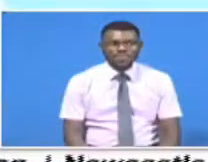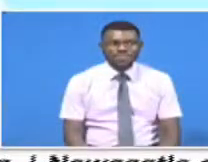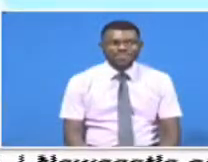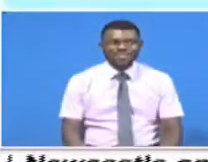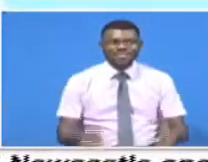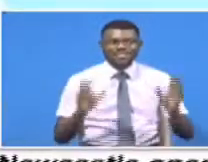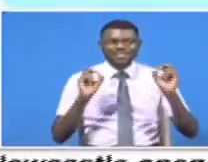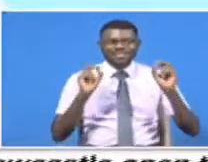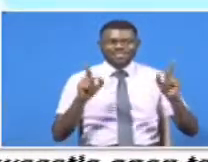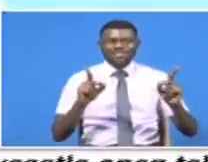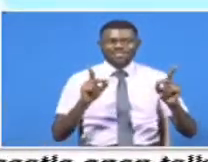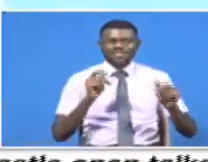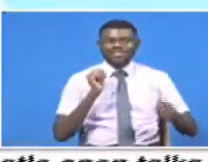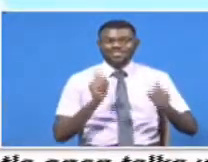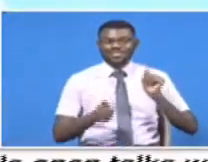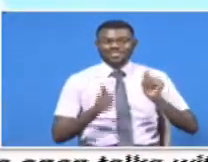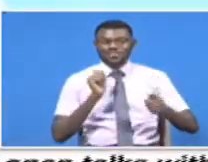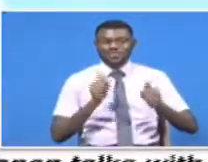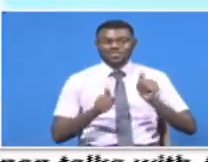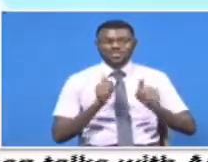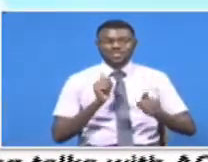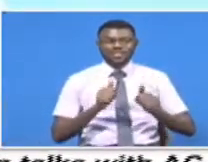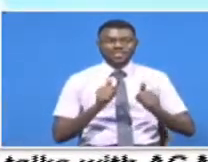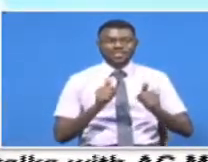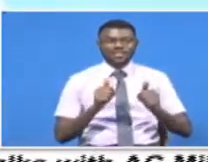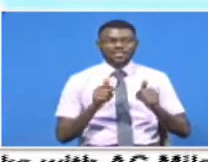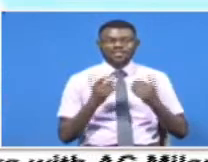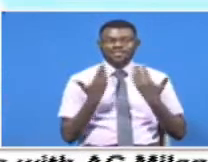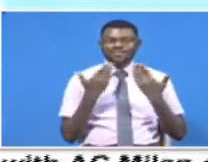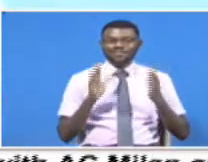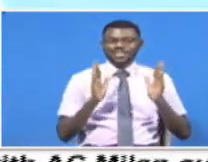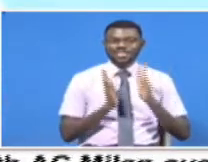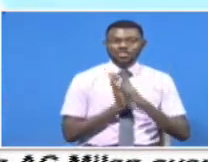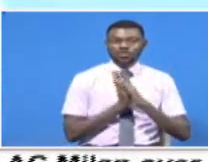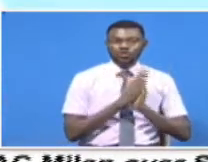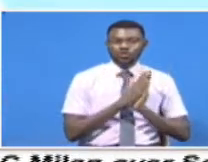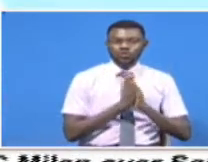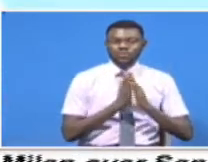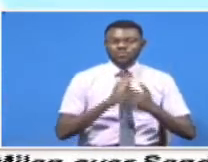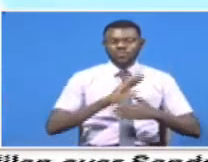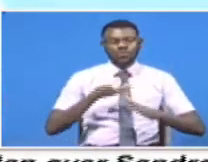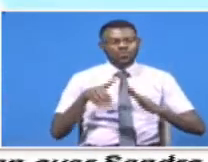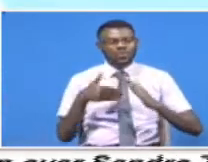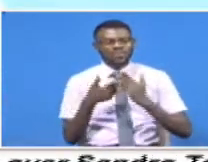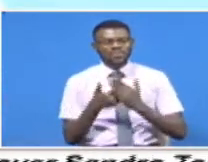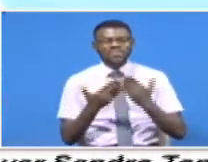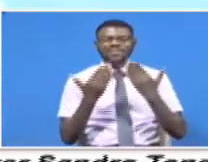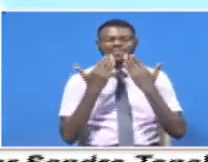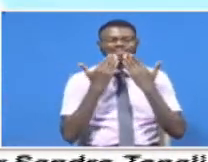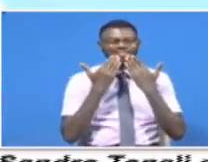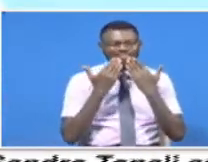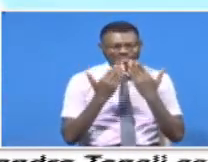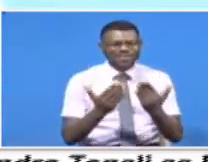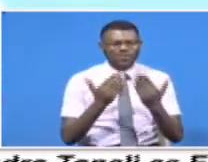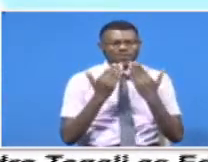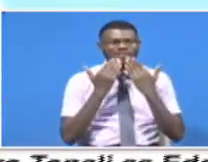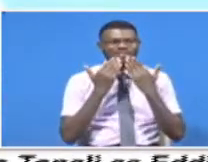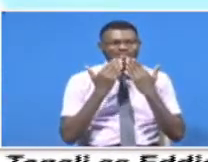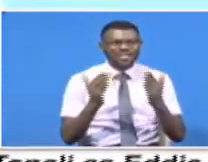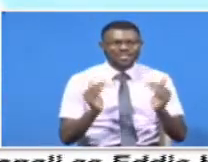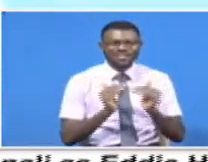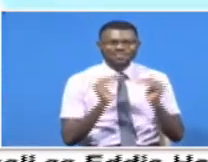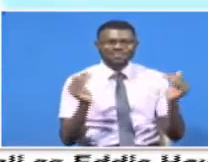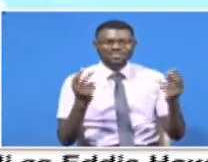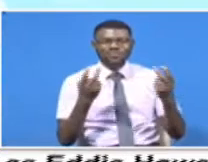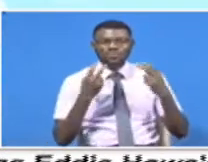Right, that's sports for you, and those are all the stories we had time for tonight. Thank you so much for watching. It's a holiday. We'll